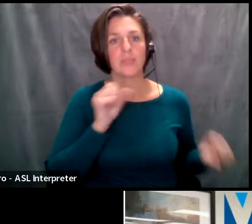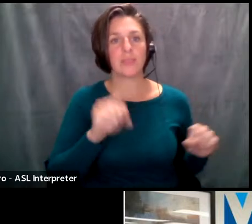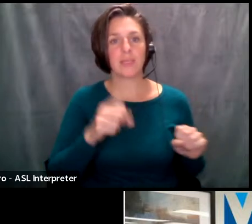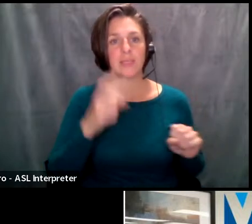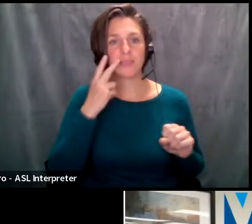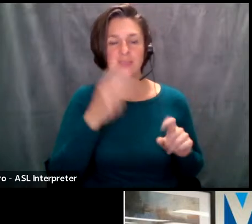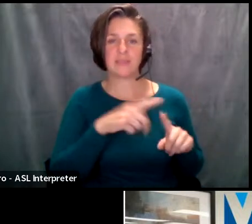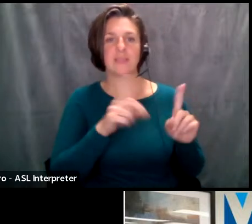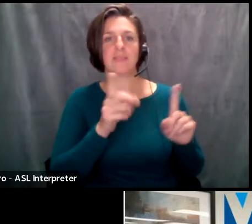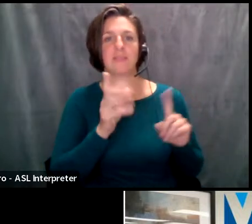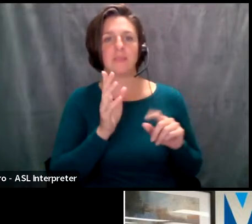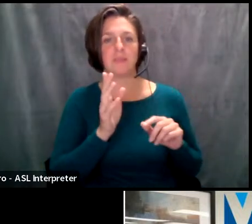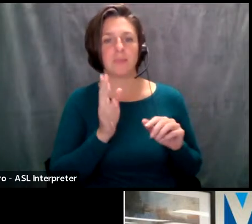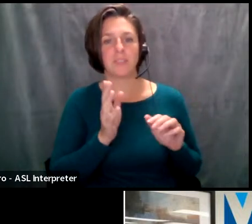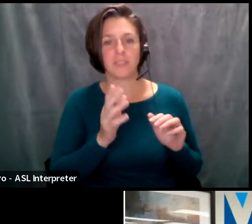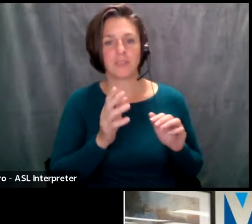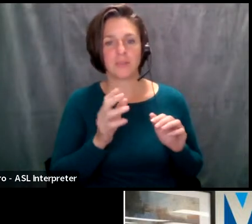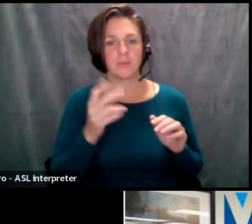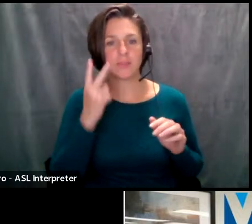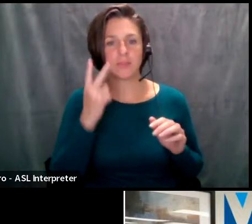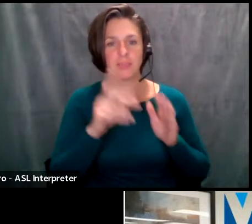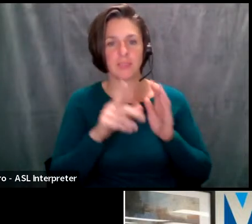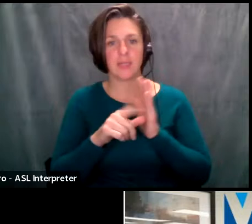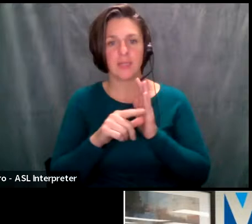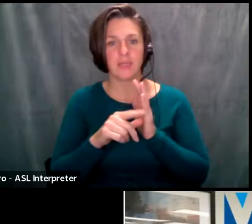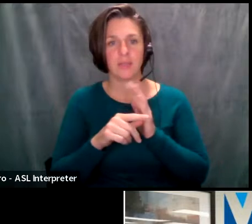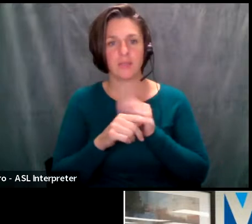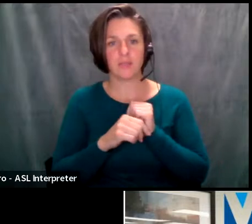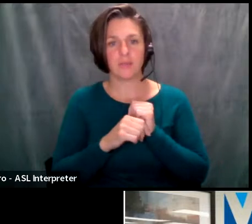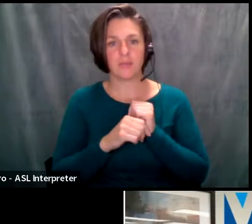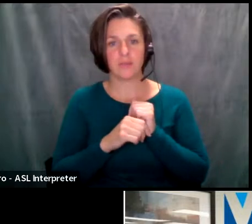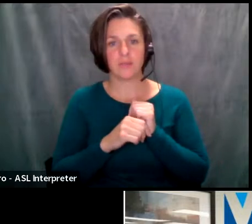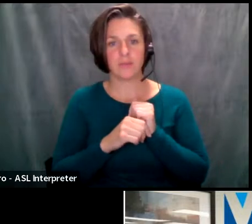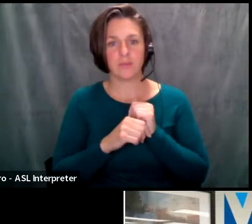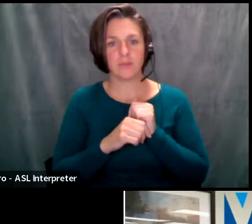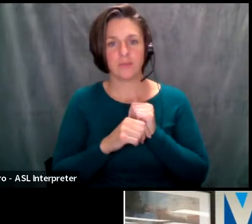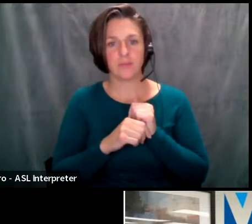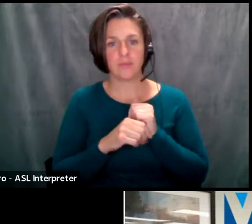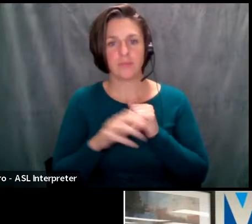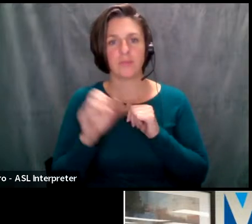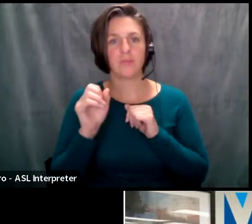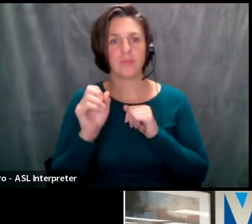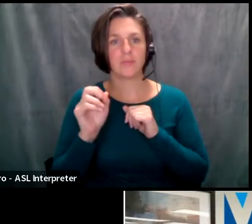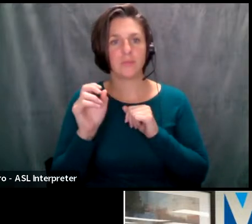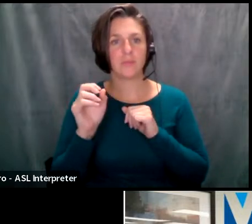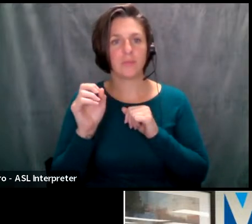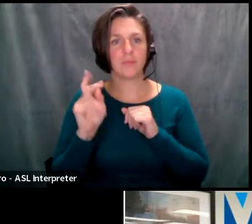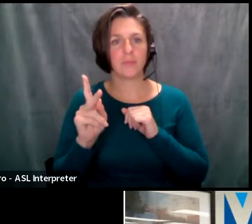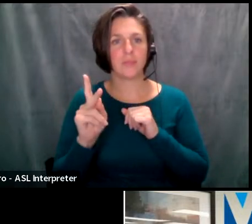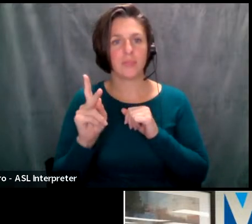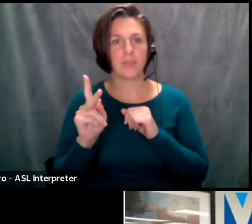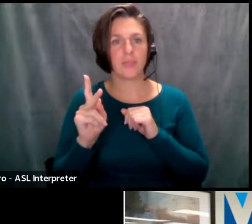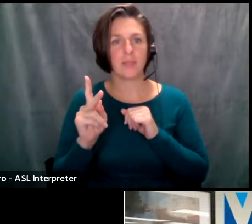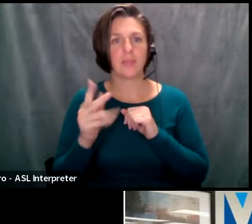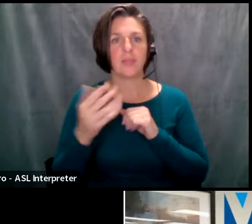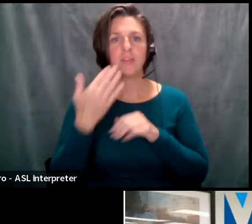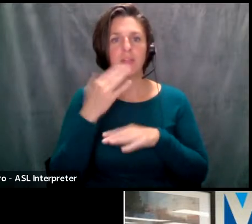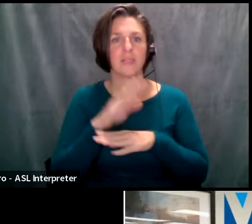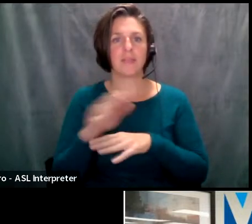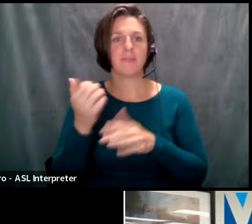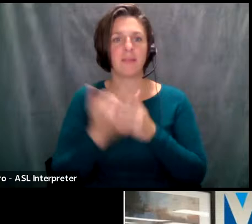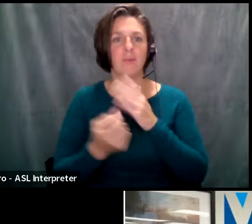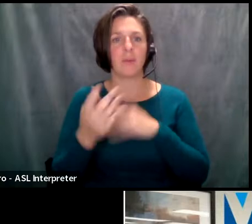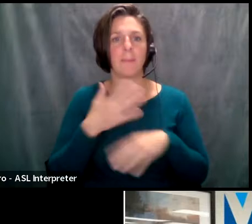It's okay. Okay, So good evening, everyone. My